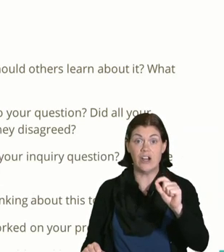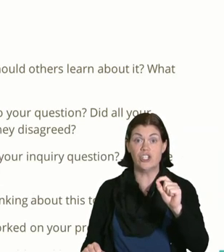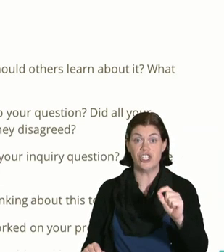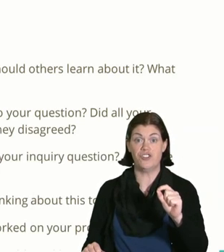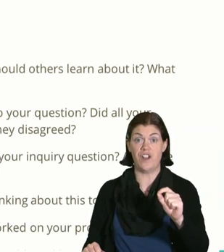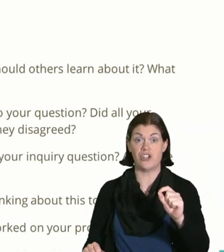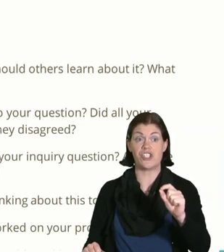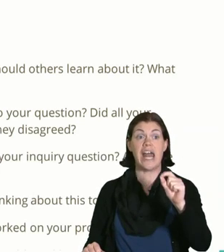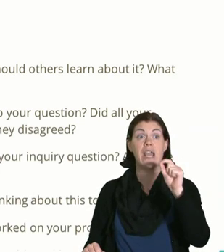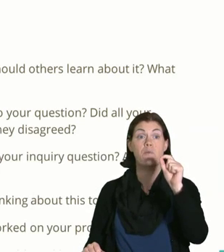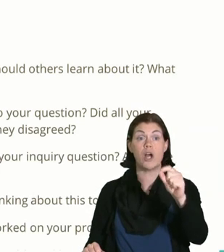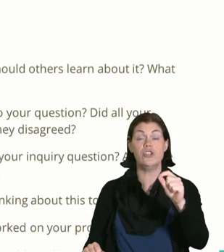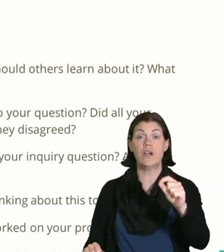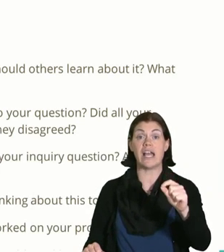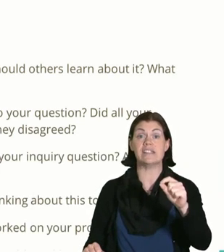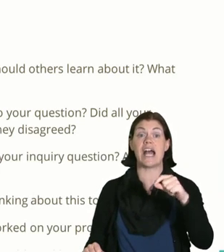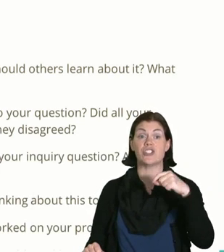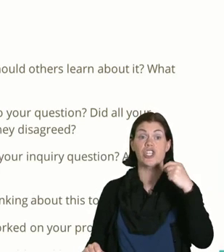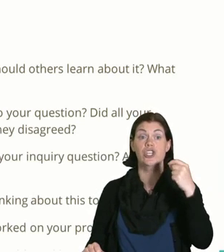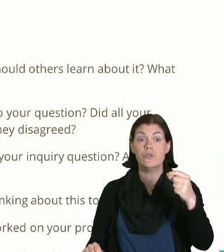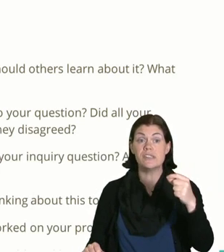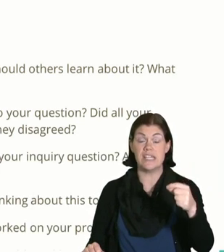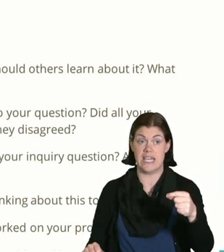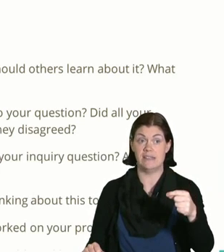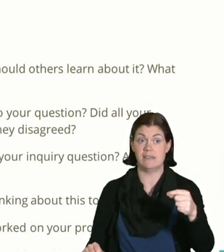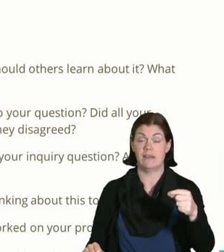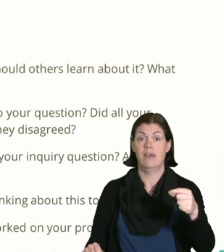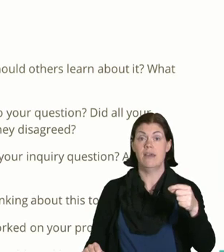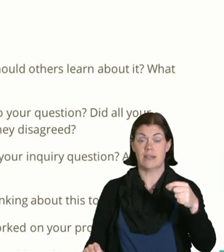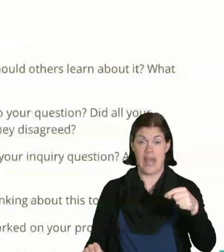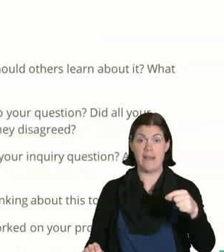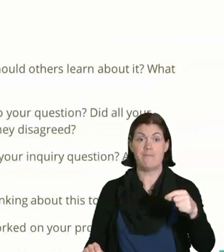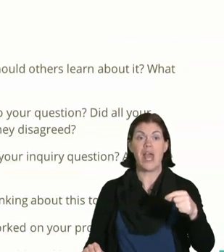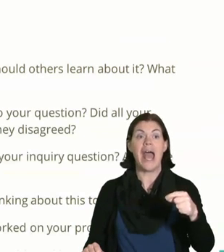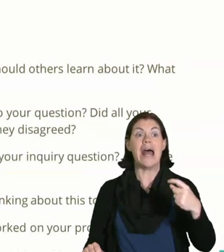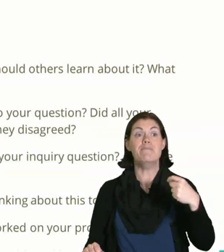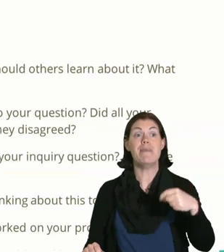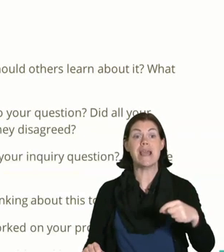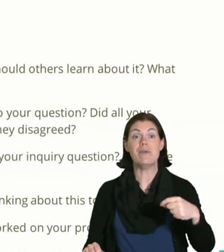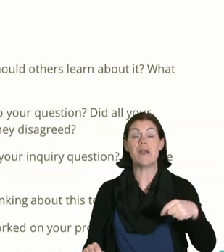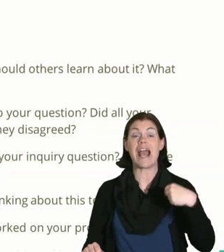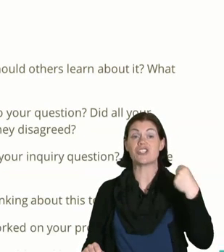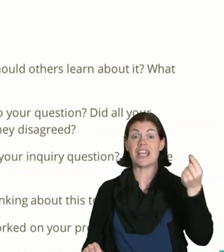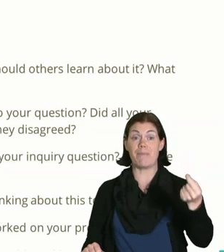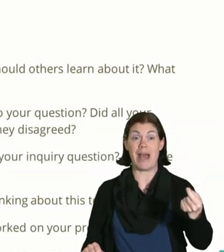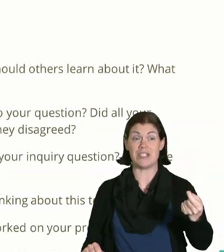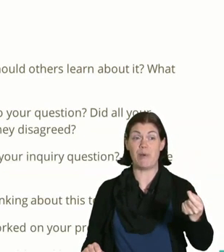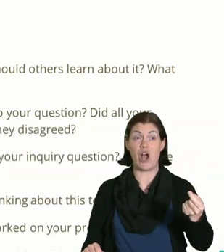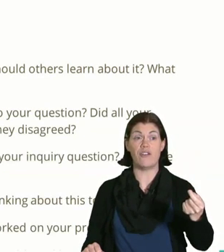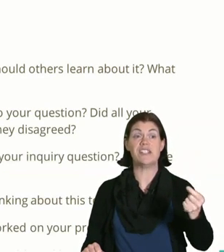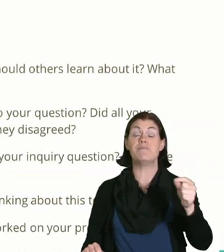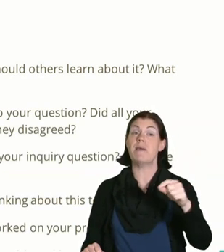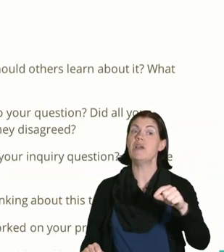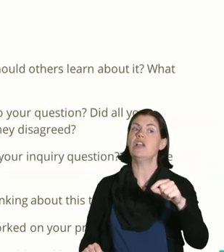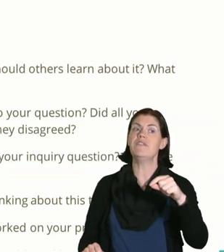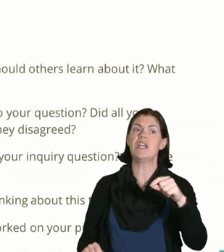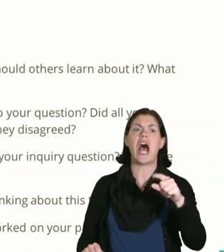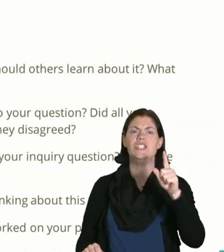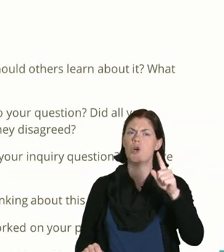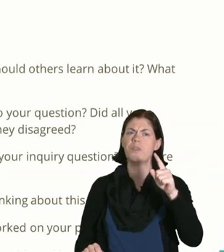at heritage fairs. And I want you guys to actually use these, okay? And maybe when I get back to my office,